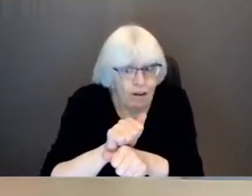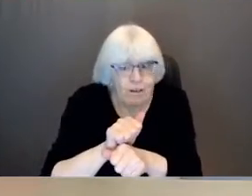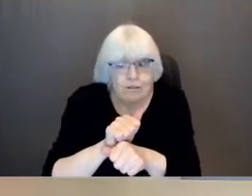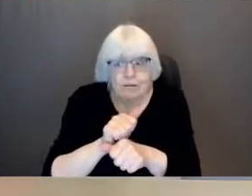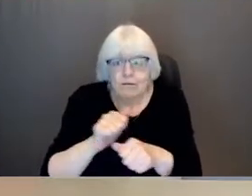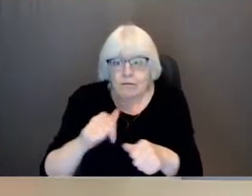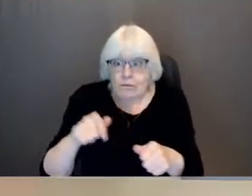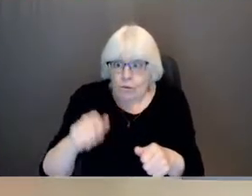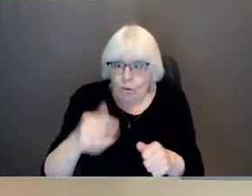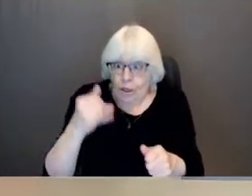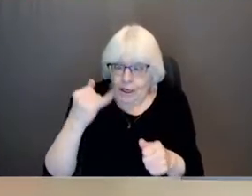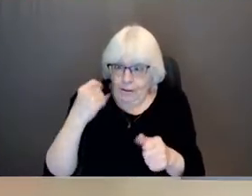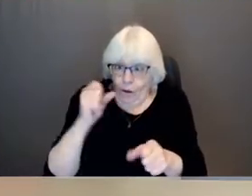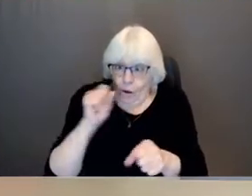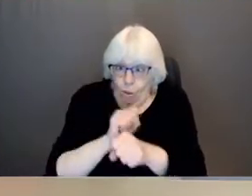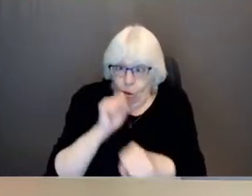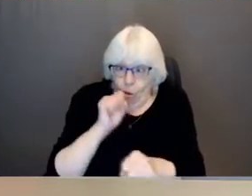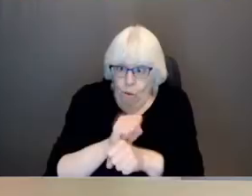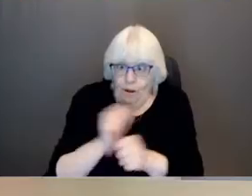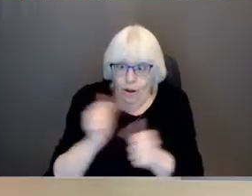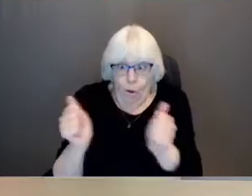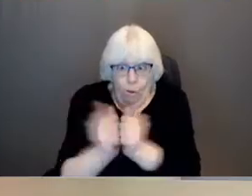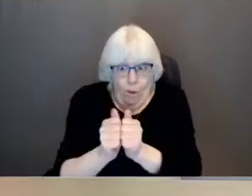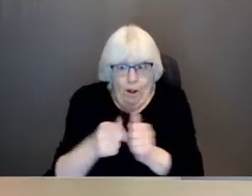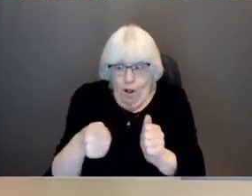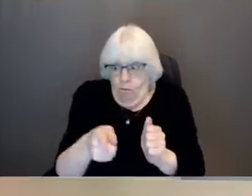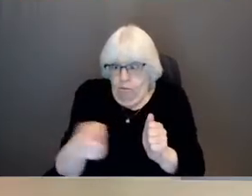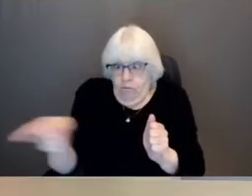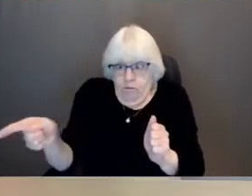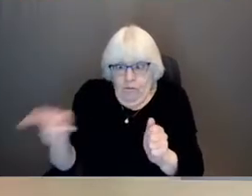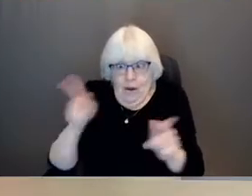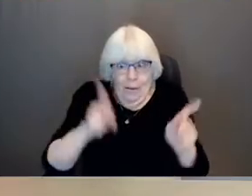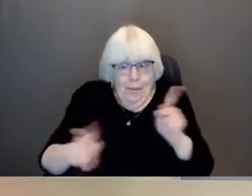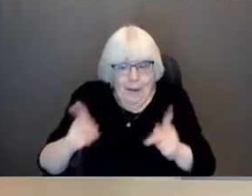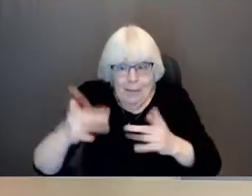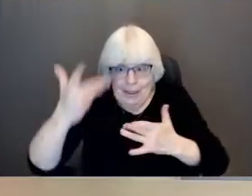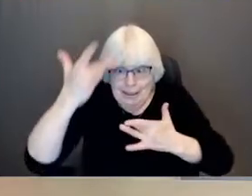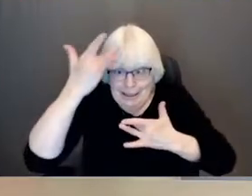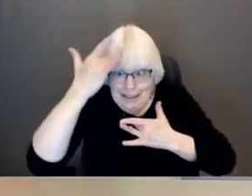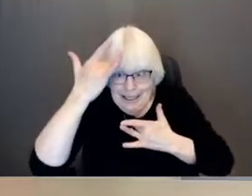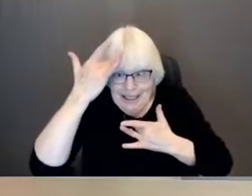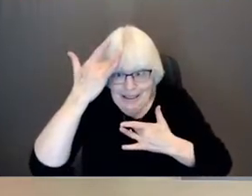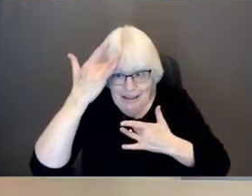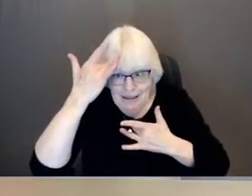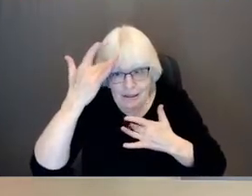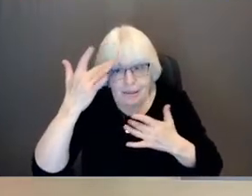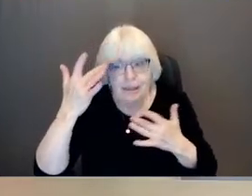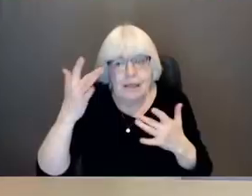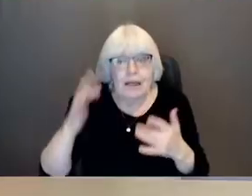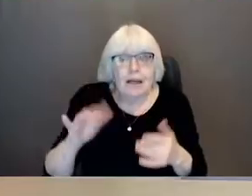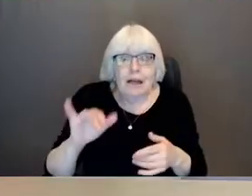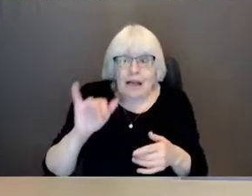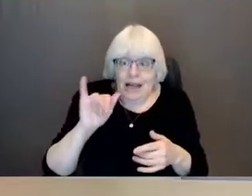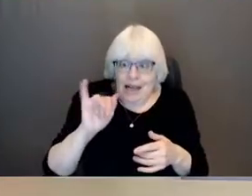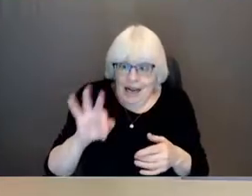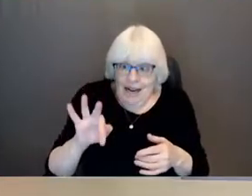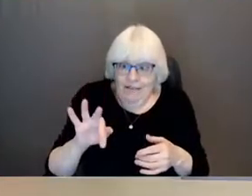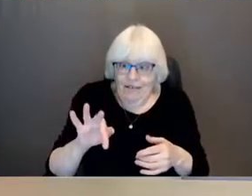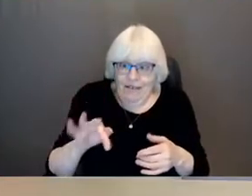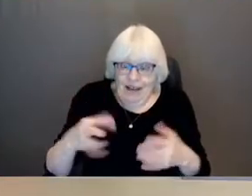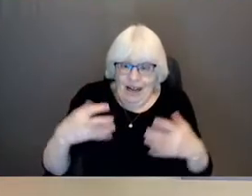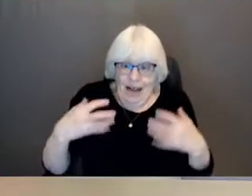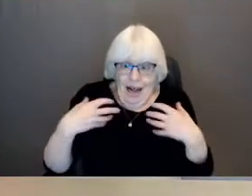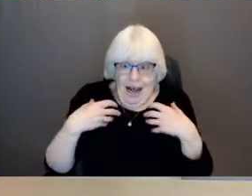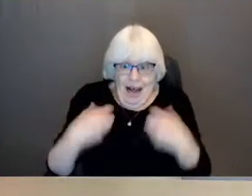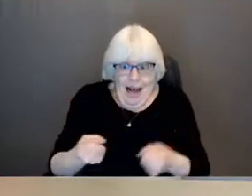the N95 mask can be fitted really well for healthcare workers, and then they usually